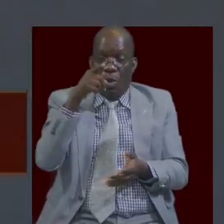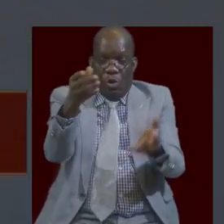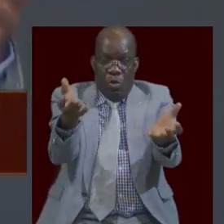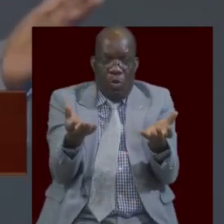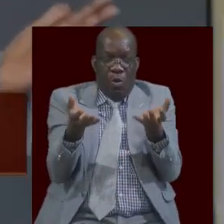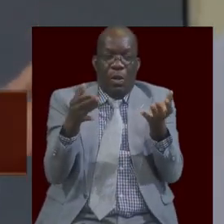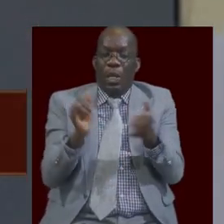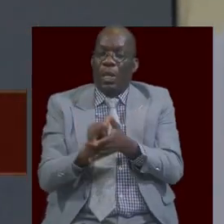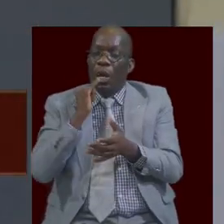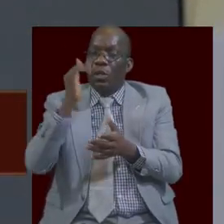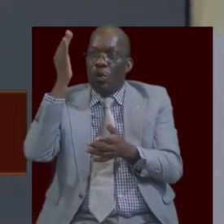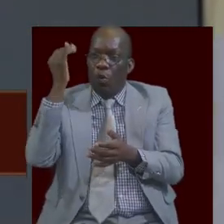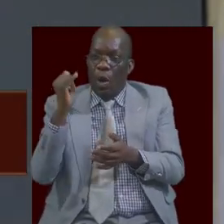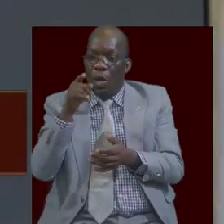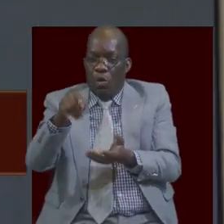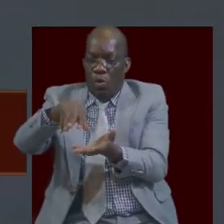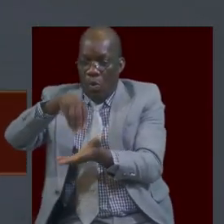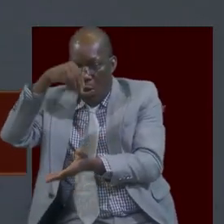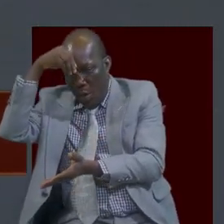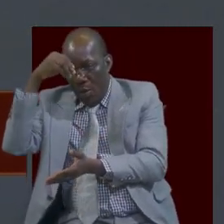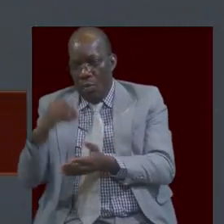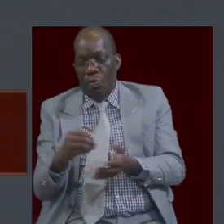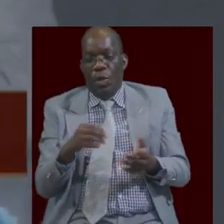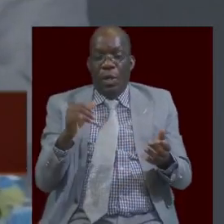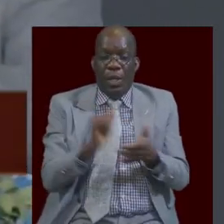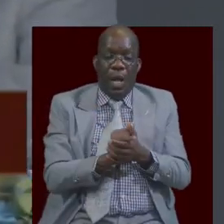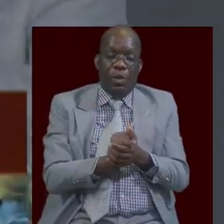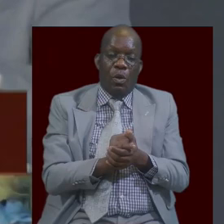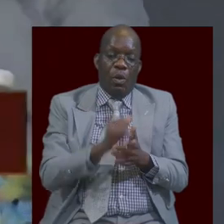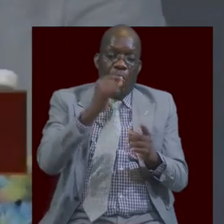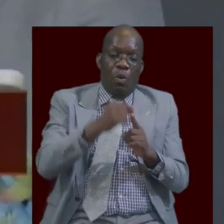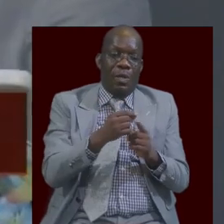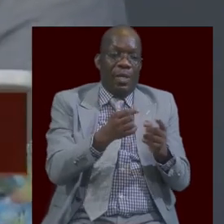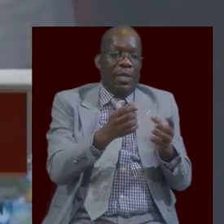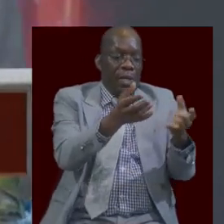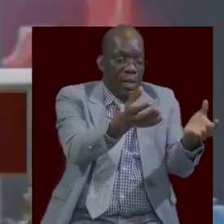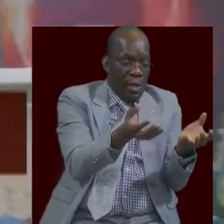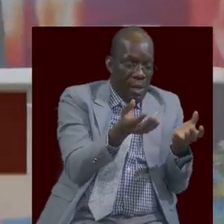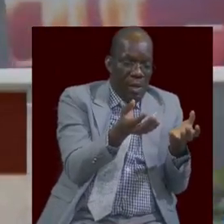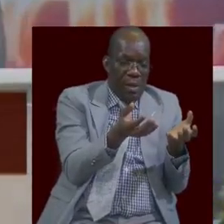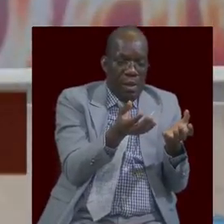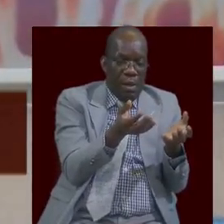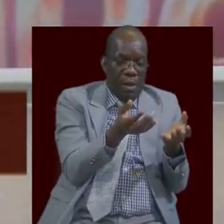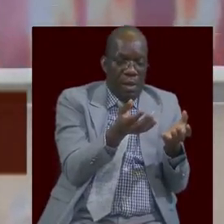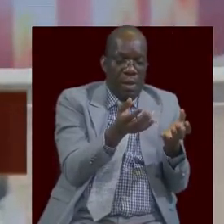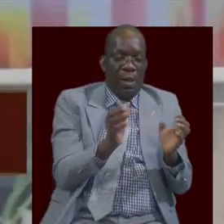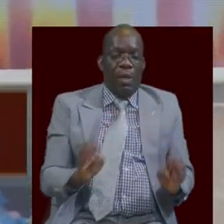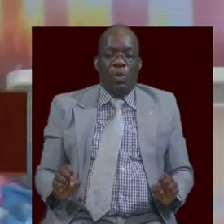you learn. That word yearn, leading to